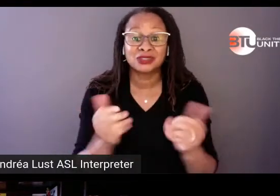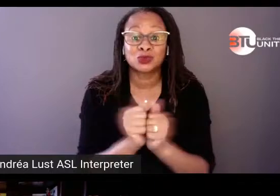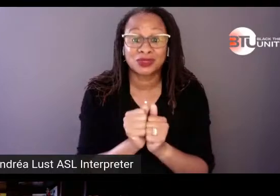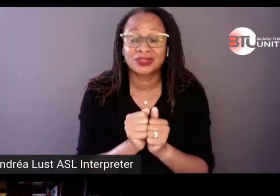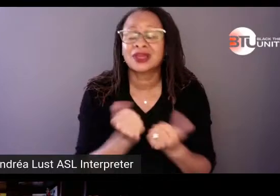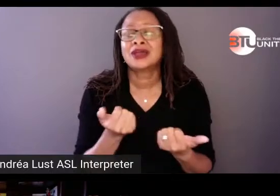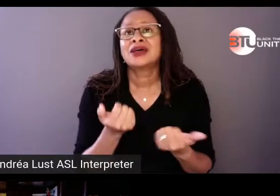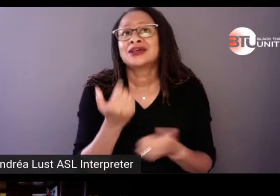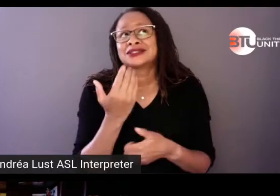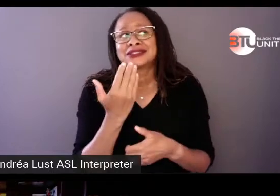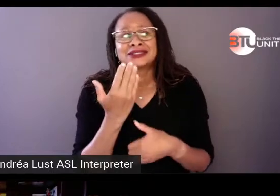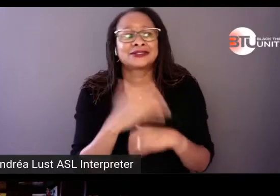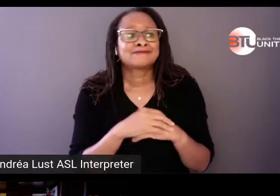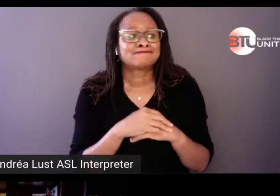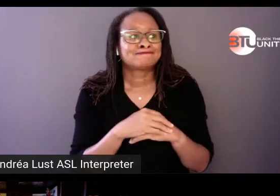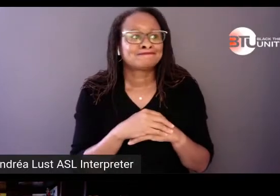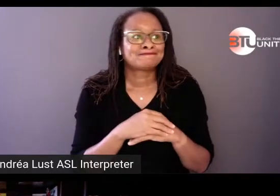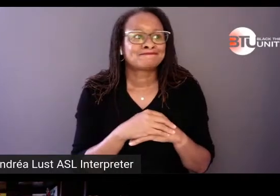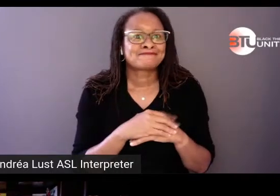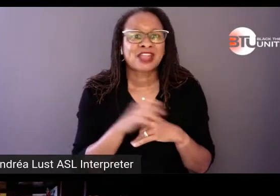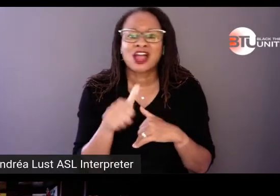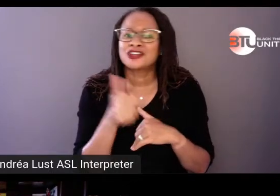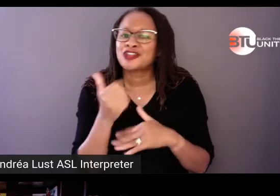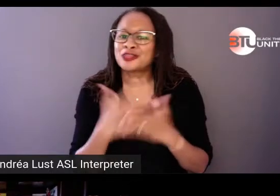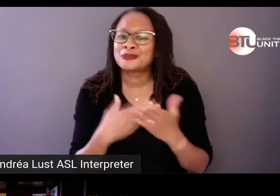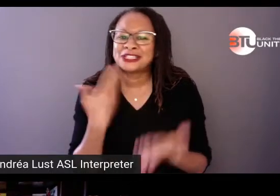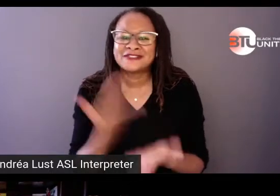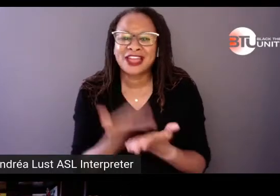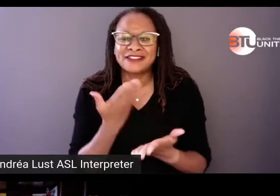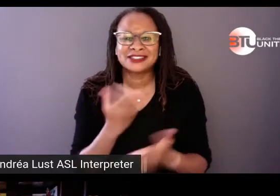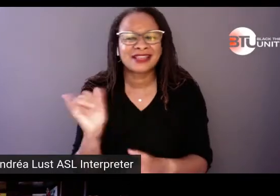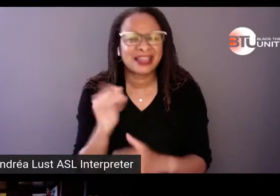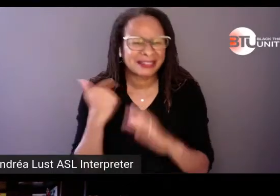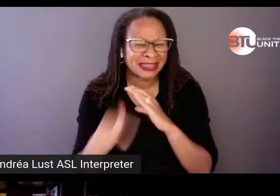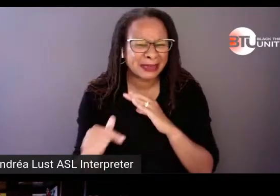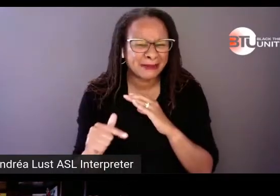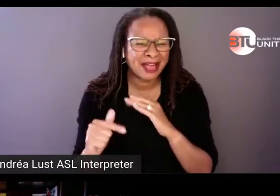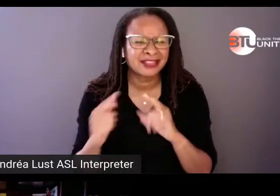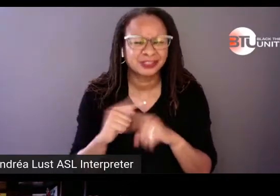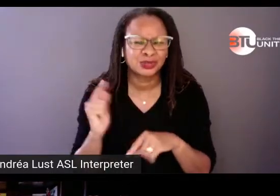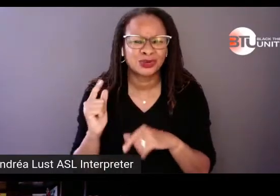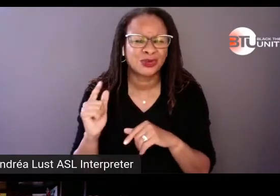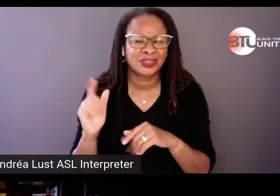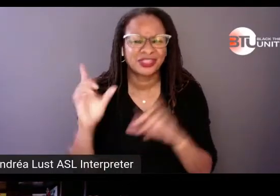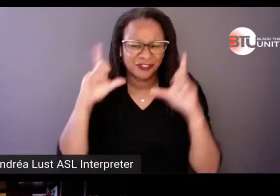some, just another piece of evidence, kind of like that email to the photographer,